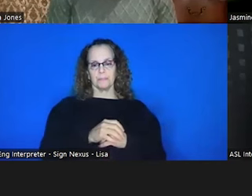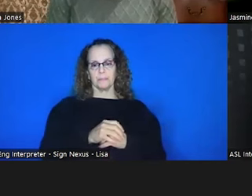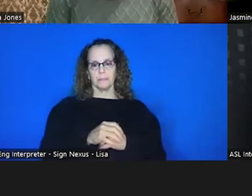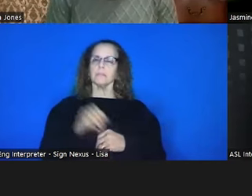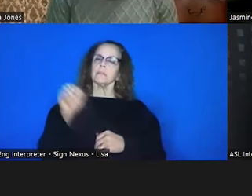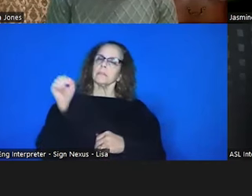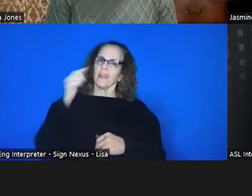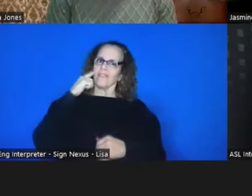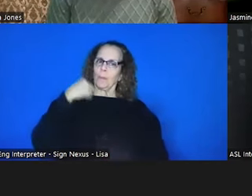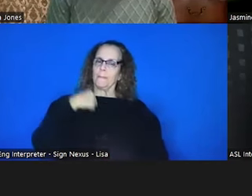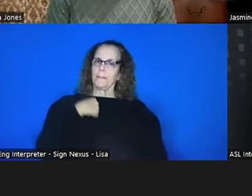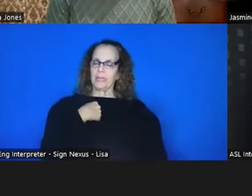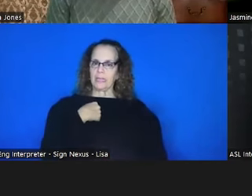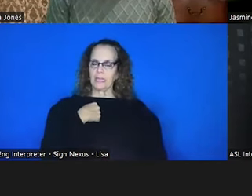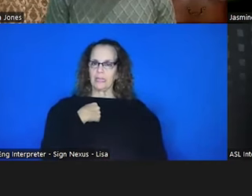to